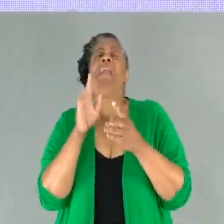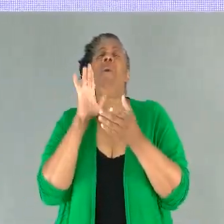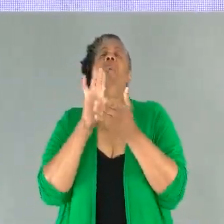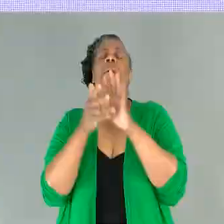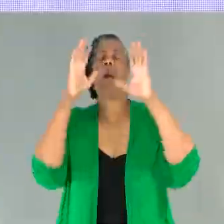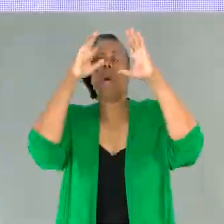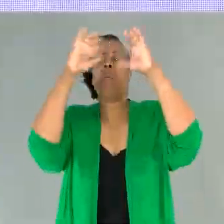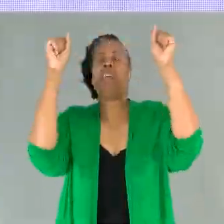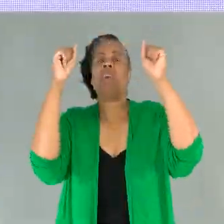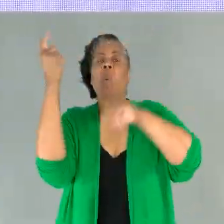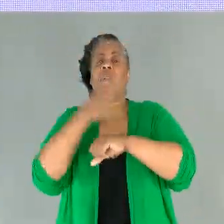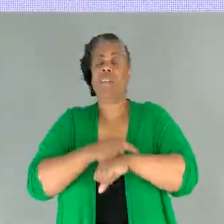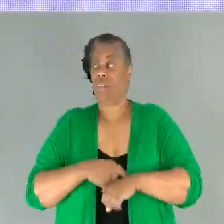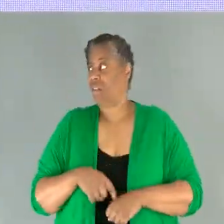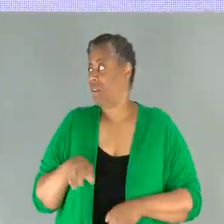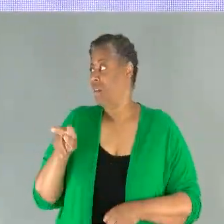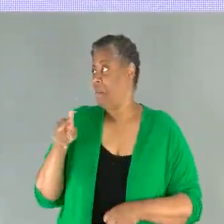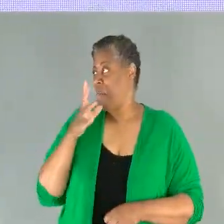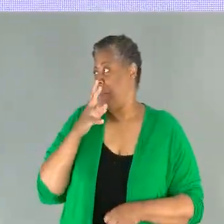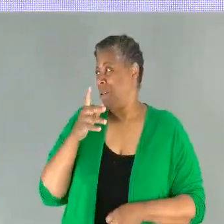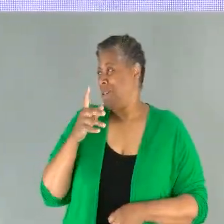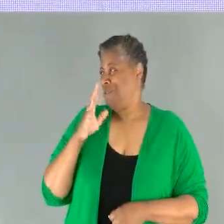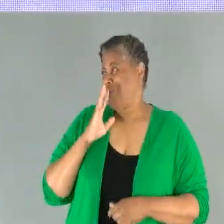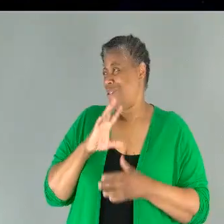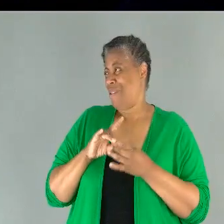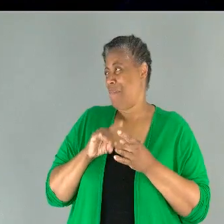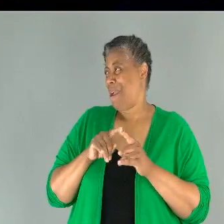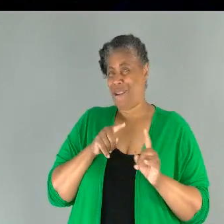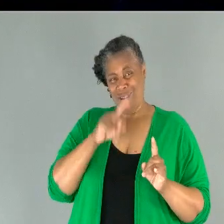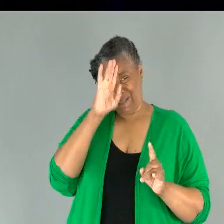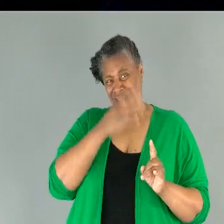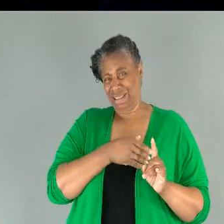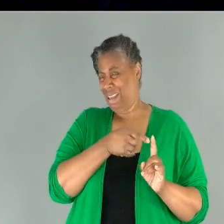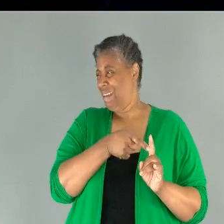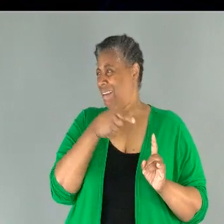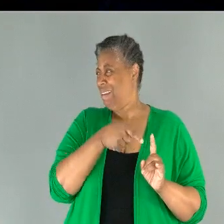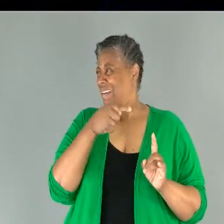president one day. And you're looking at this mother like, what?